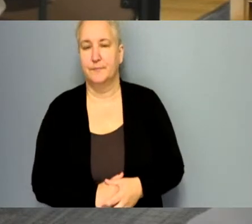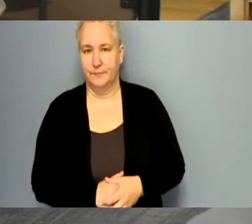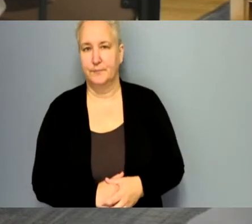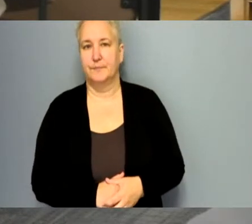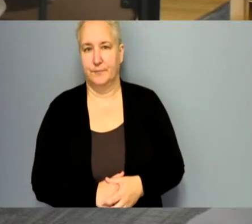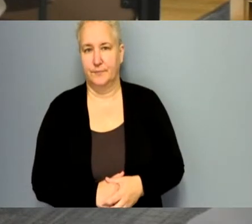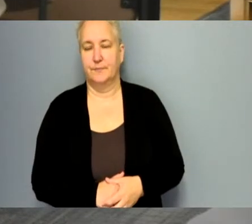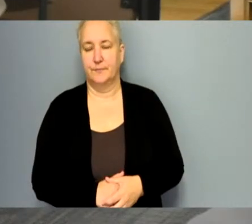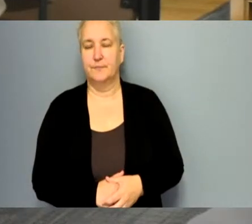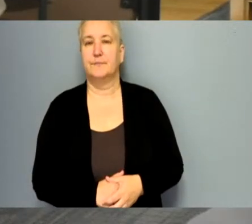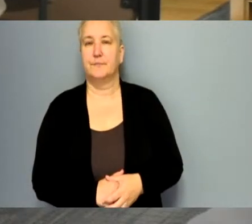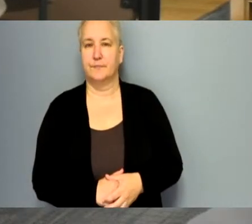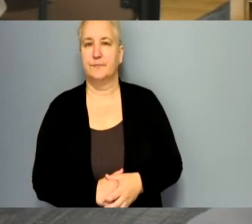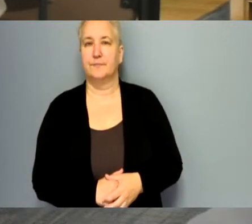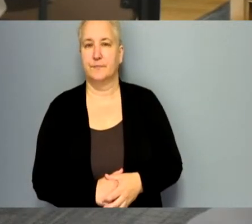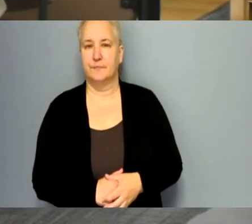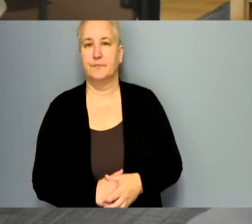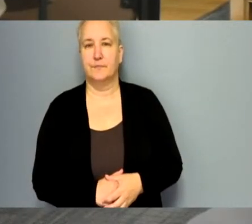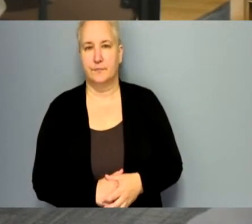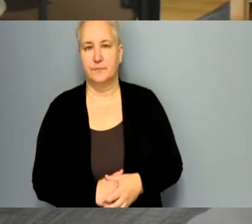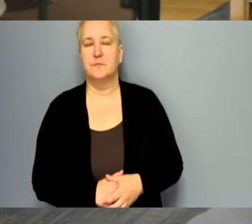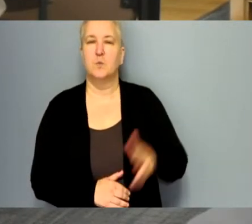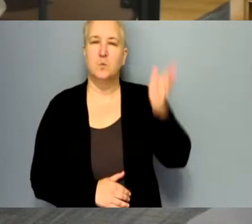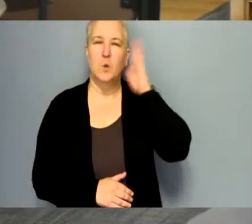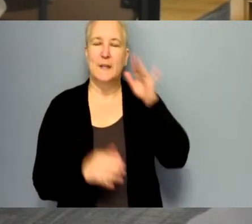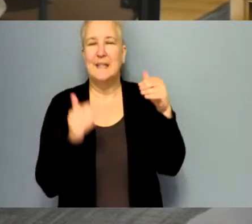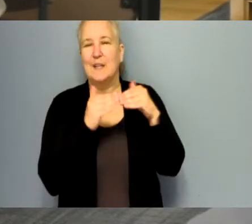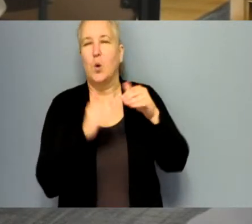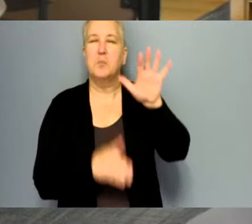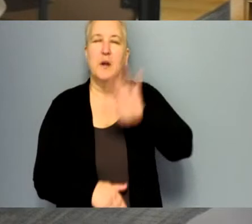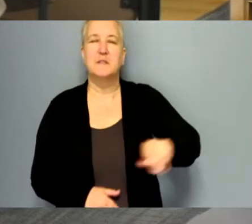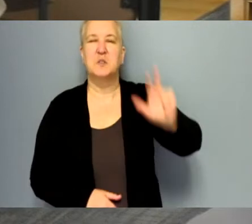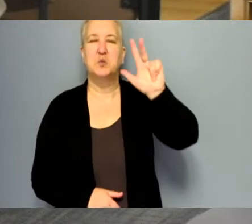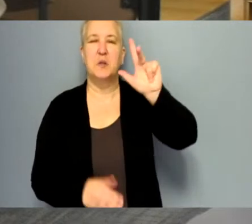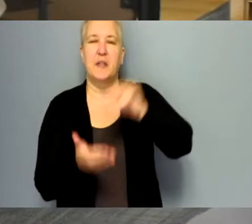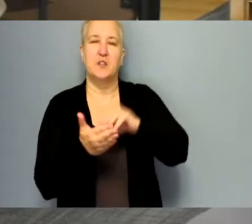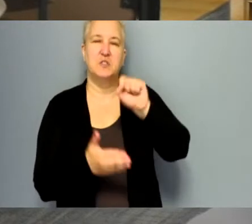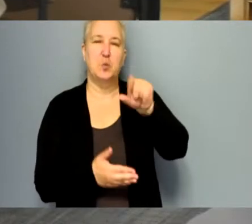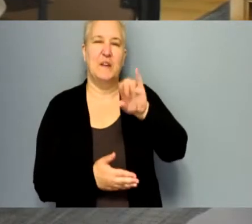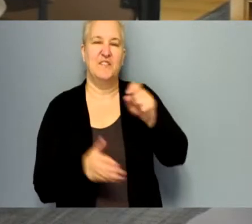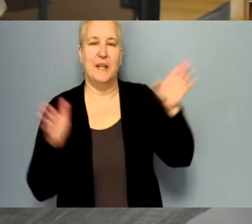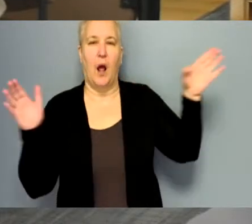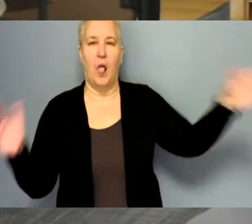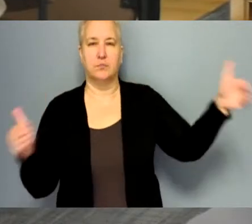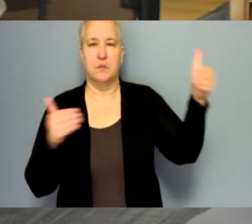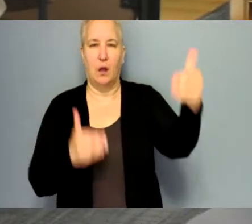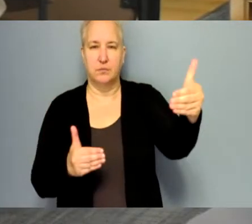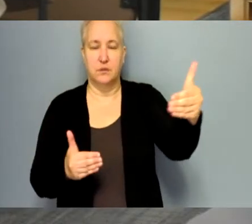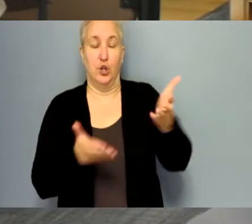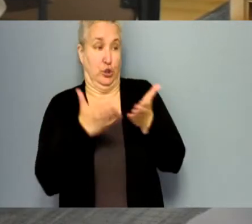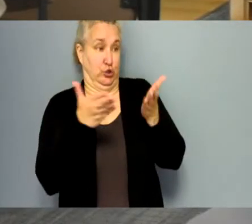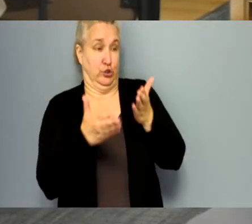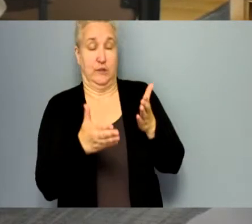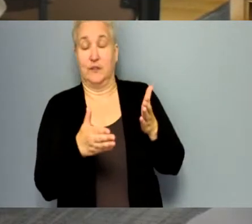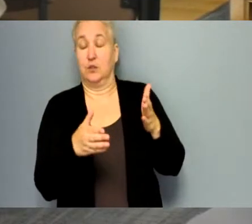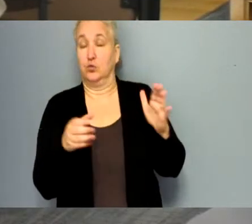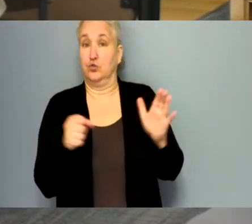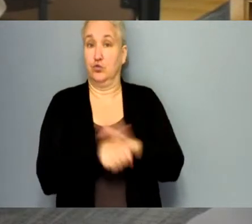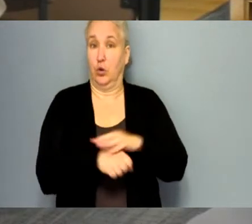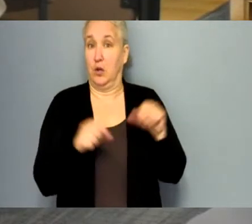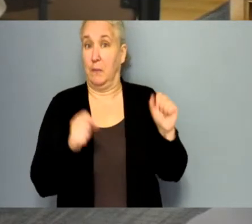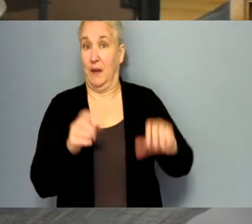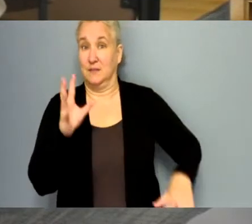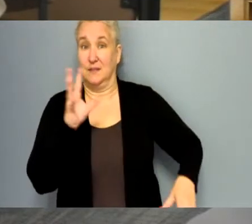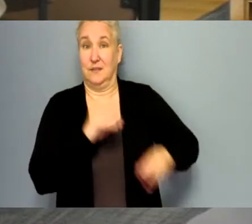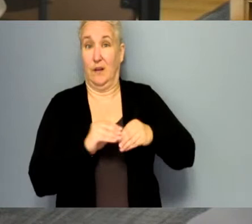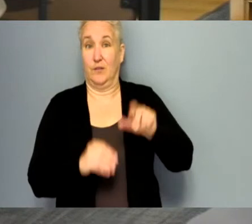be approximately 23,000 square feet and serving a total capacity of 28